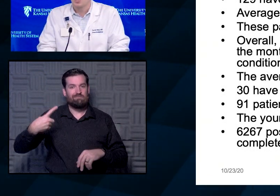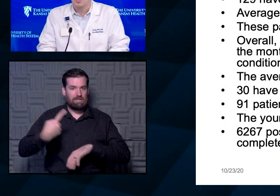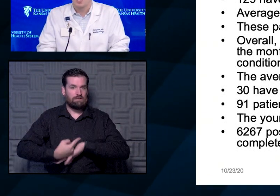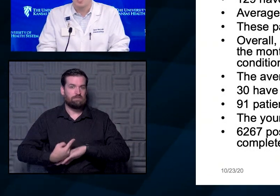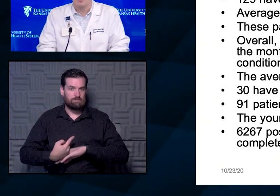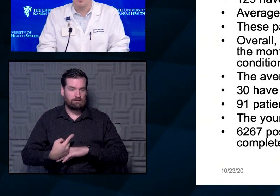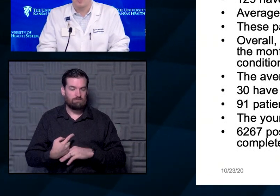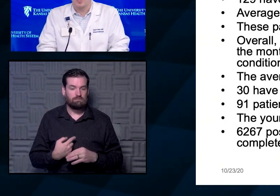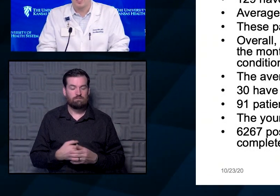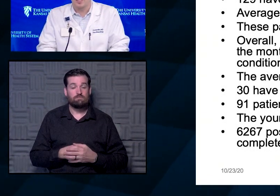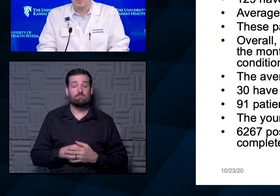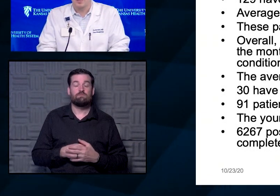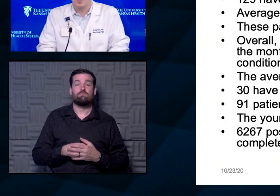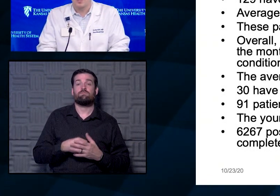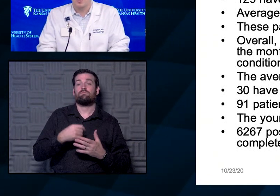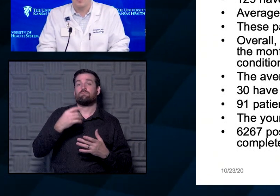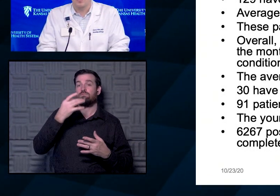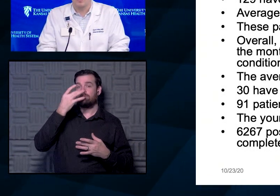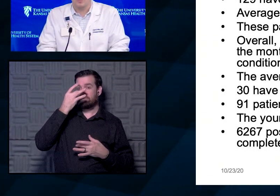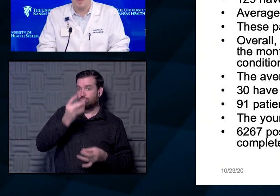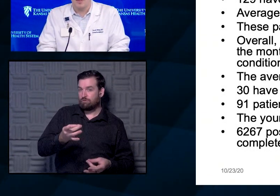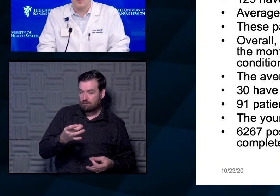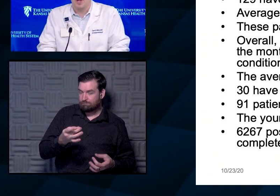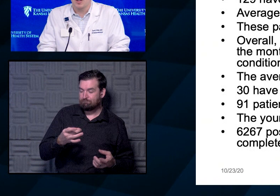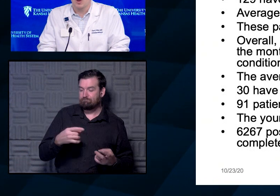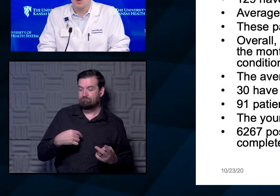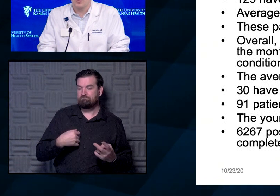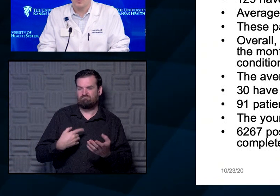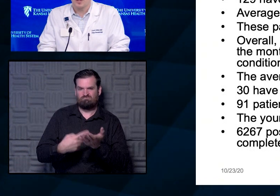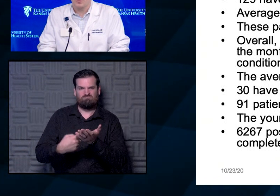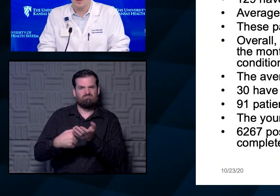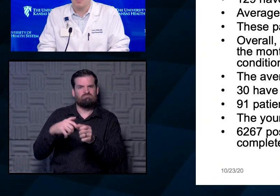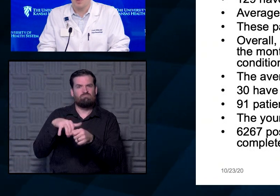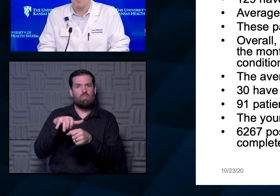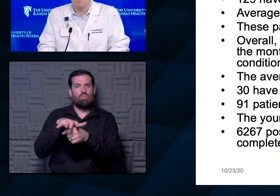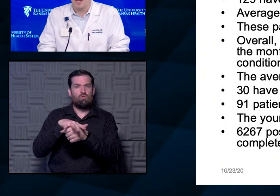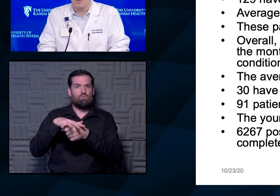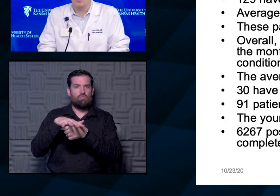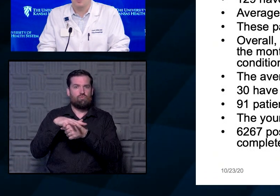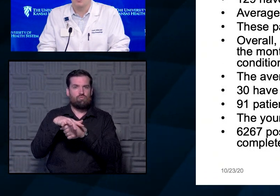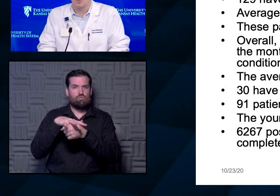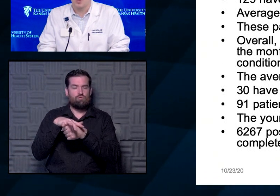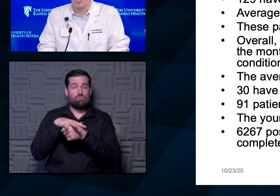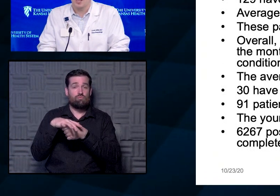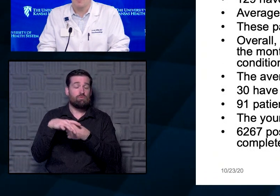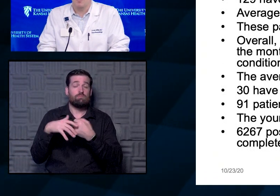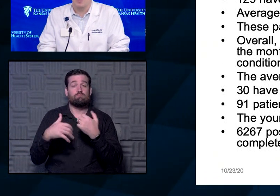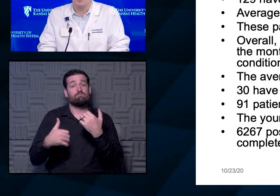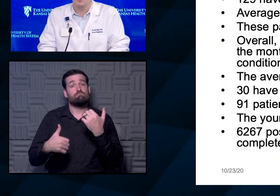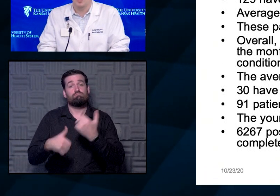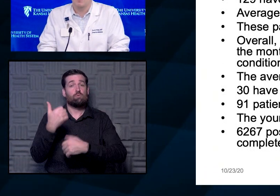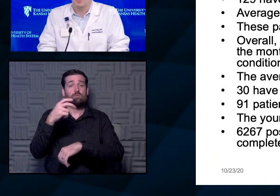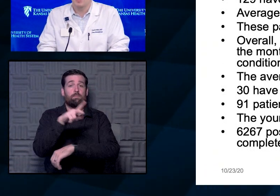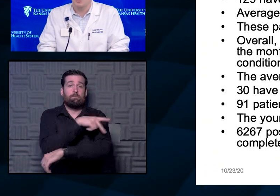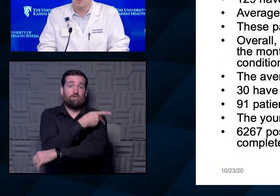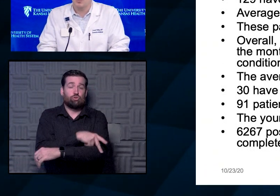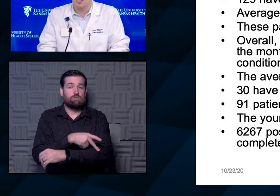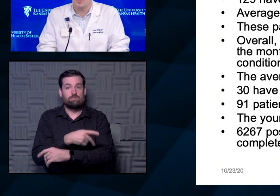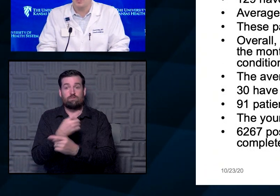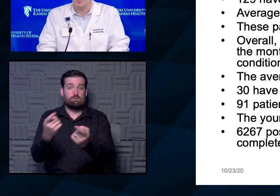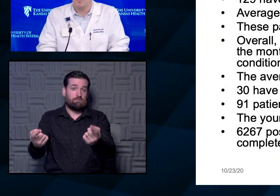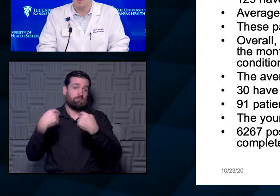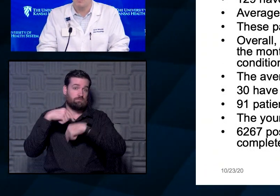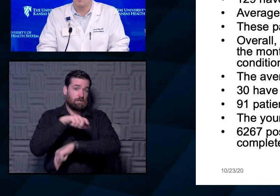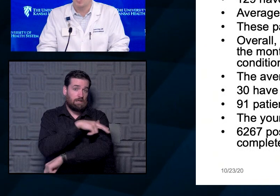hospital. Interestingly, we've talked about this being a local disease. The vast majority of the patients that have ended up in